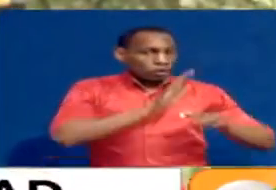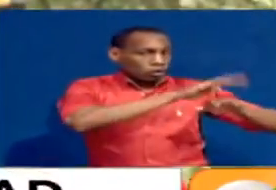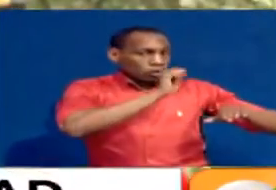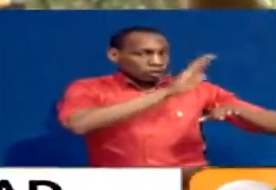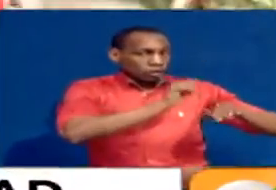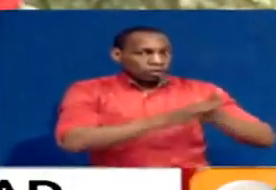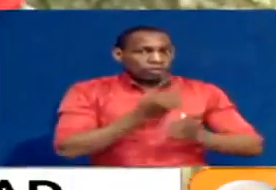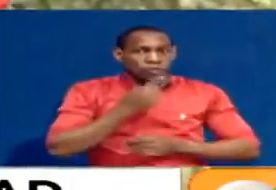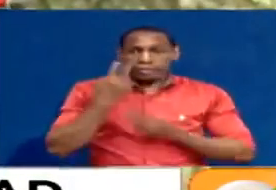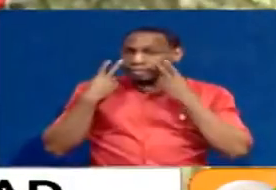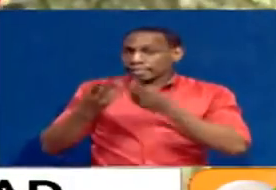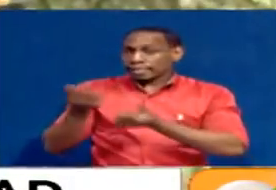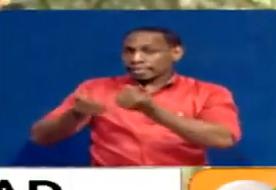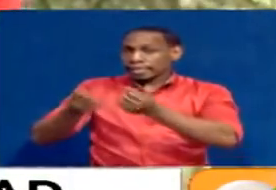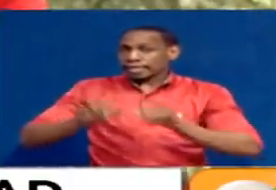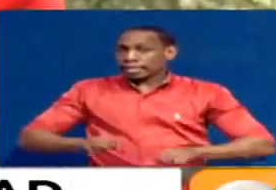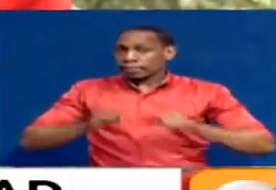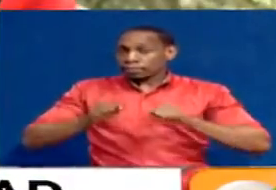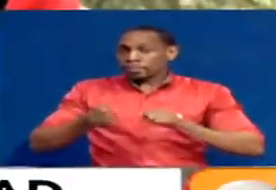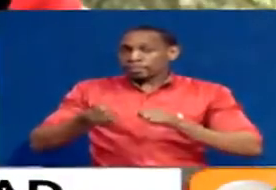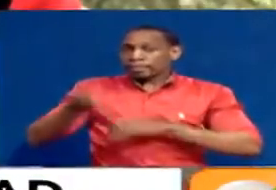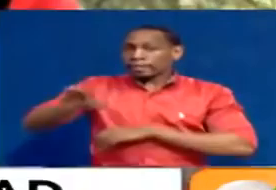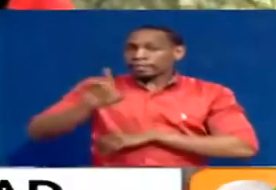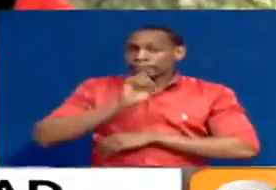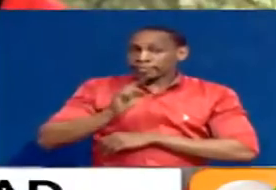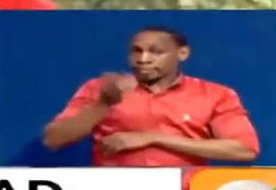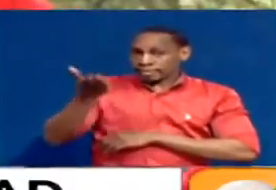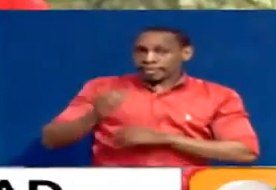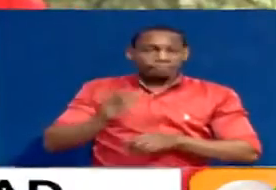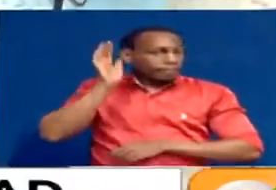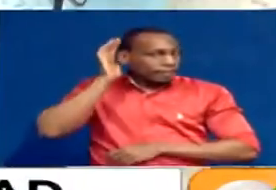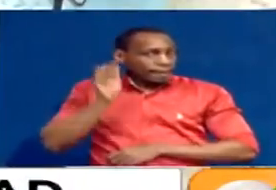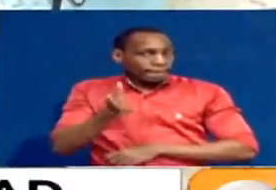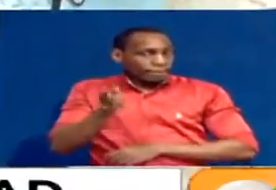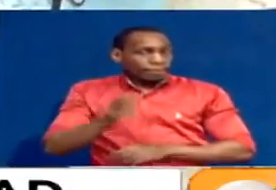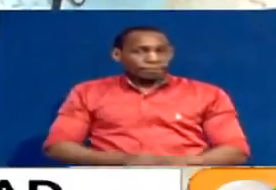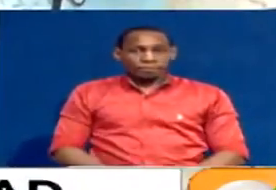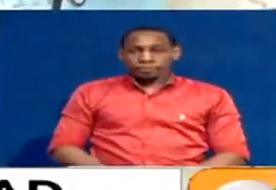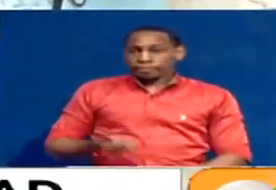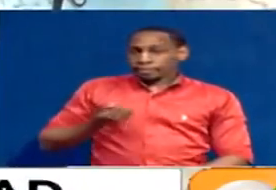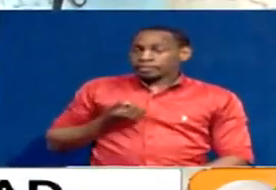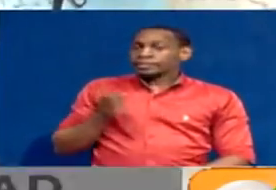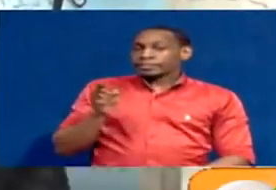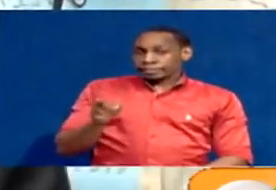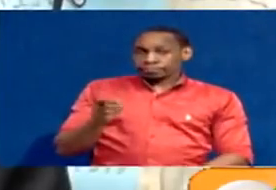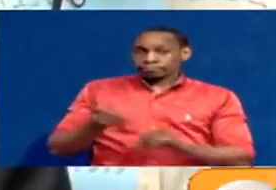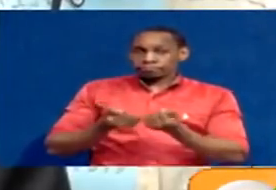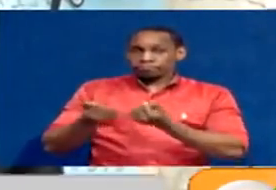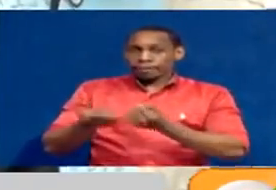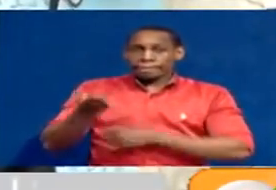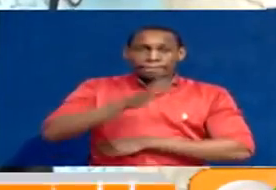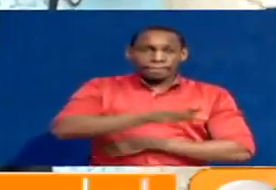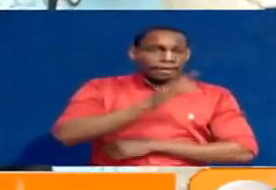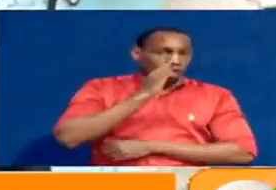Akaniita akaniambia, unaona ngali ya mama anasimama pale na nimesikia mlio wa mduki. She was driving back